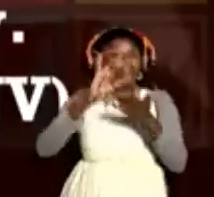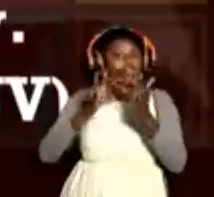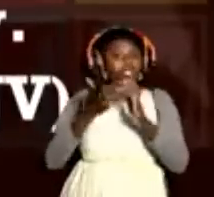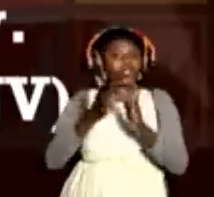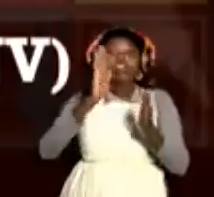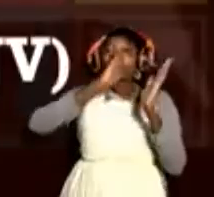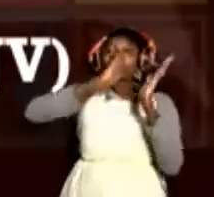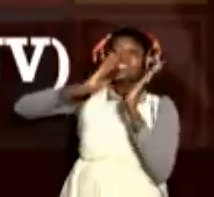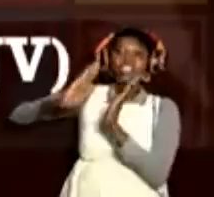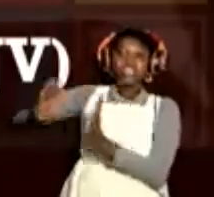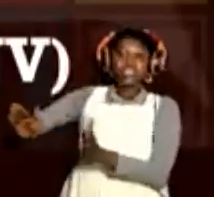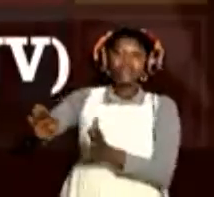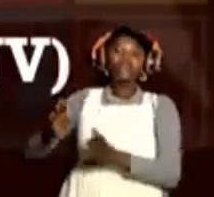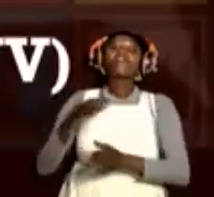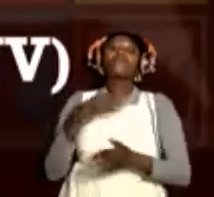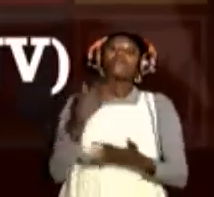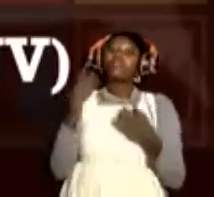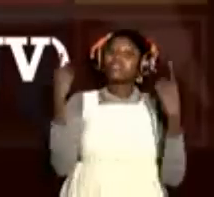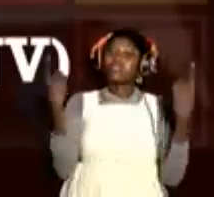from iniquity.